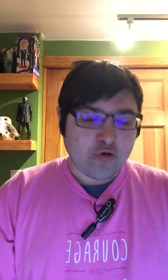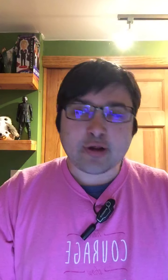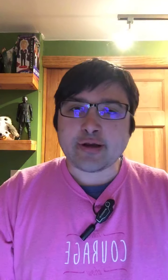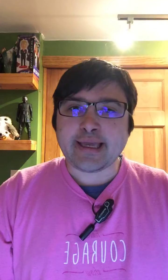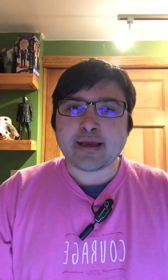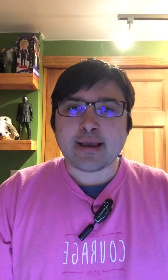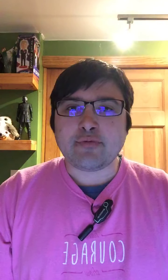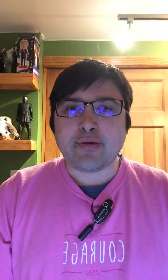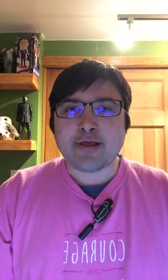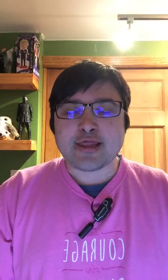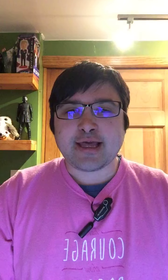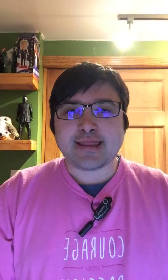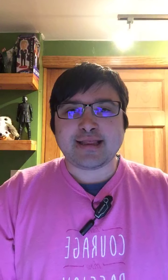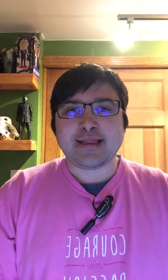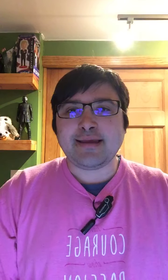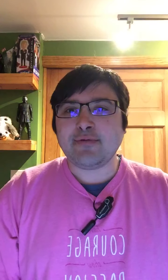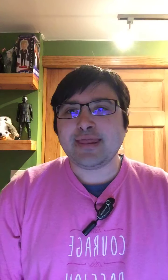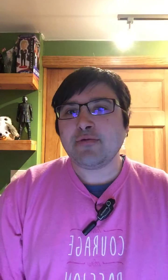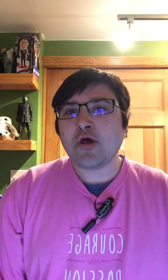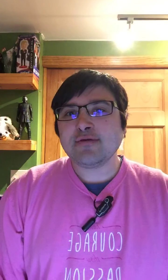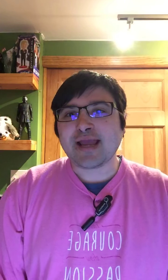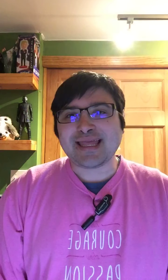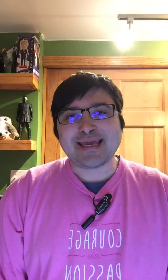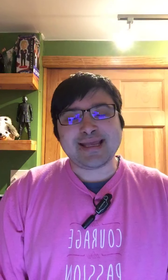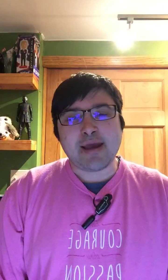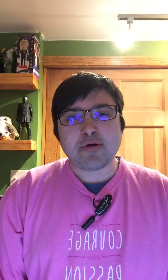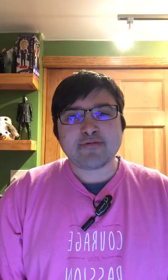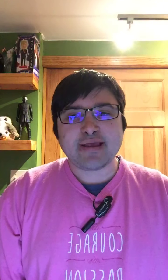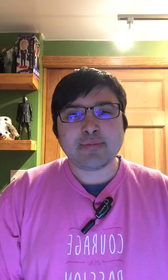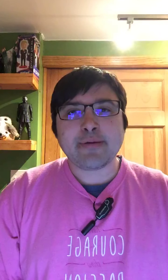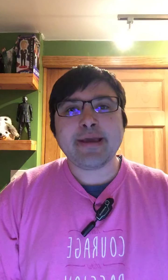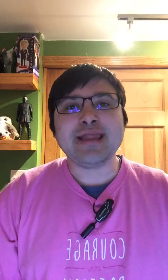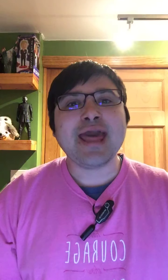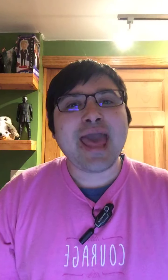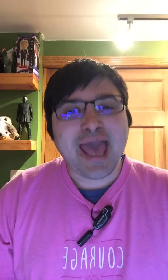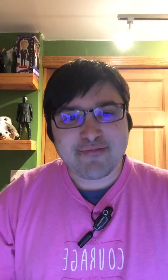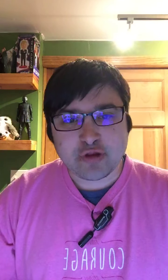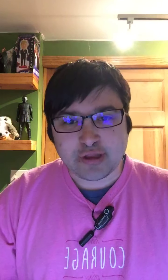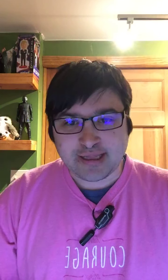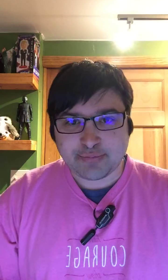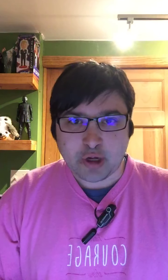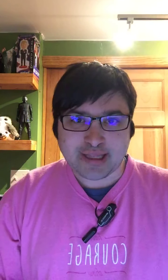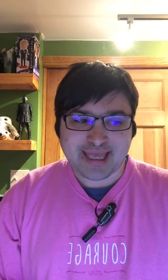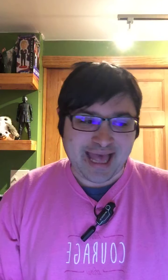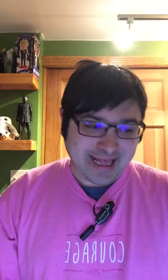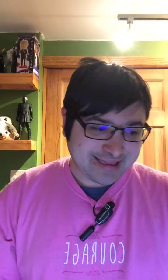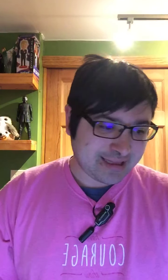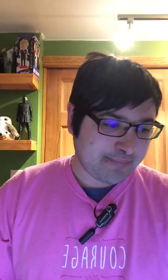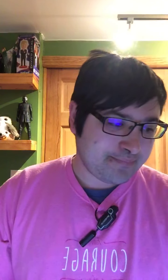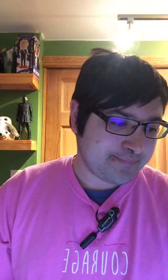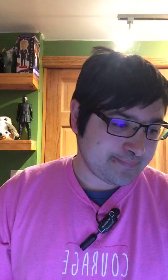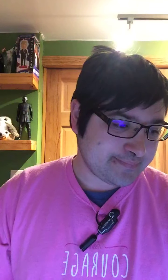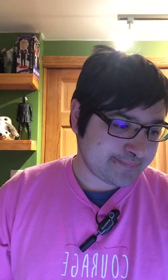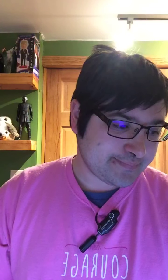executive order here, and we will share this link with you on the Riley King Network Facebook page after this